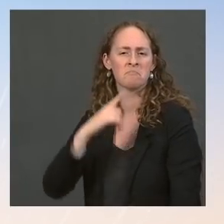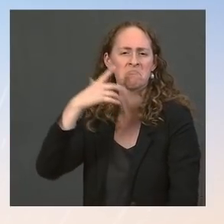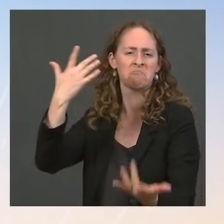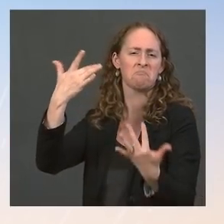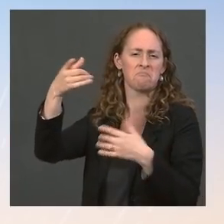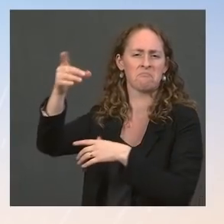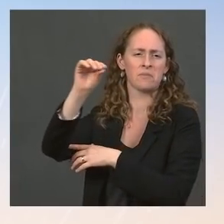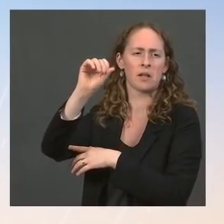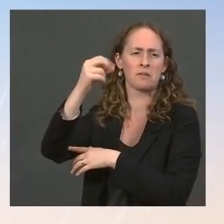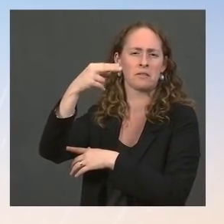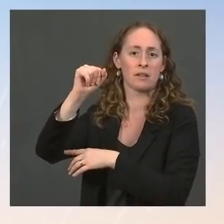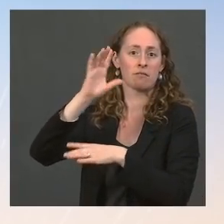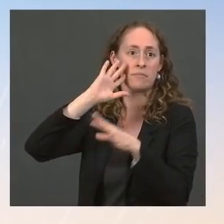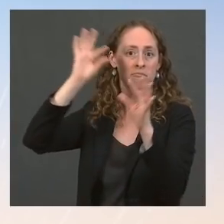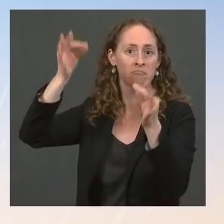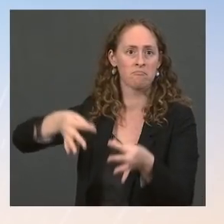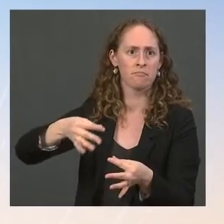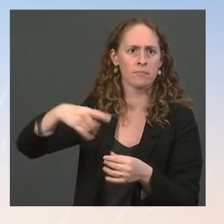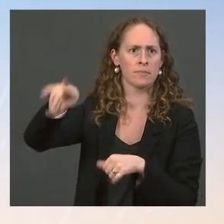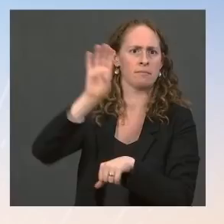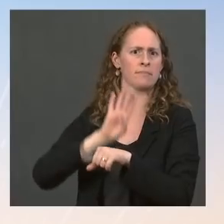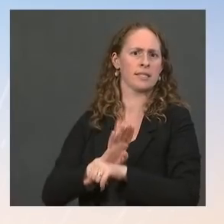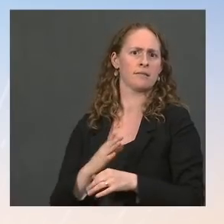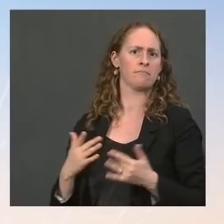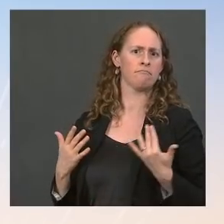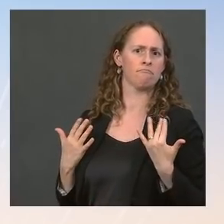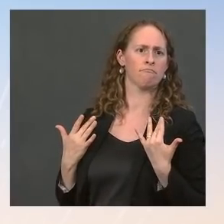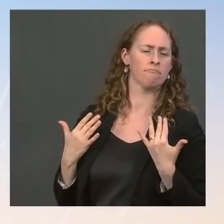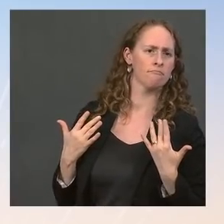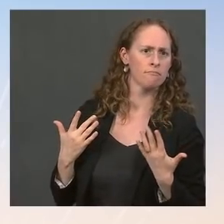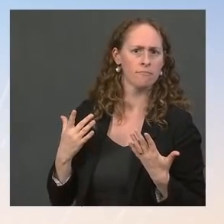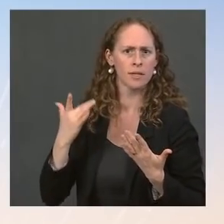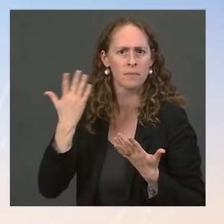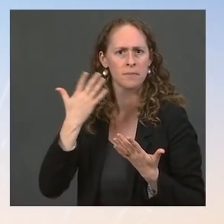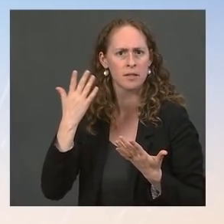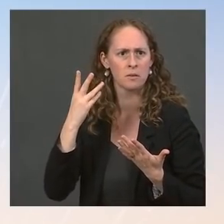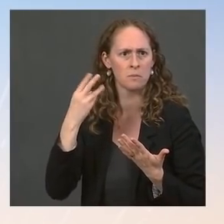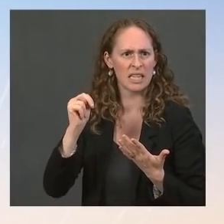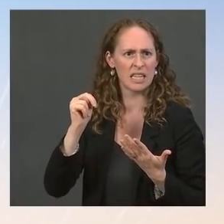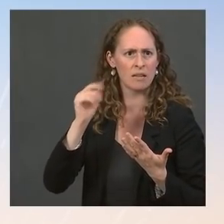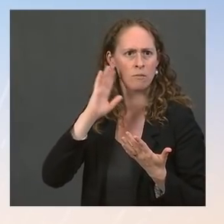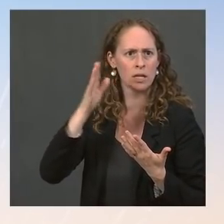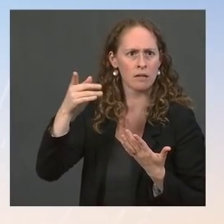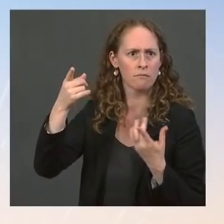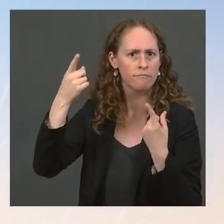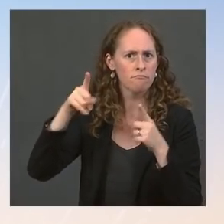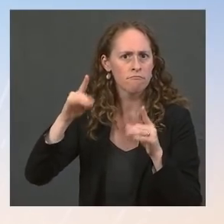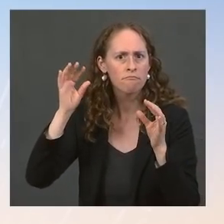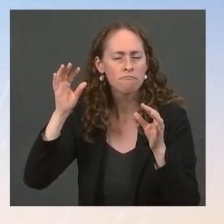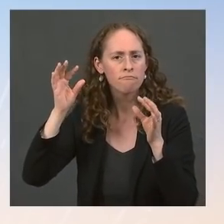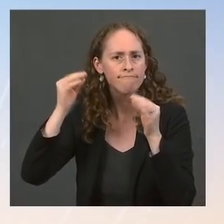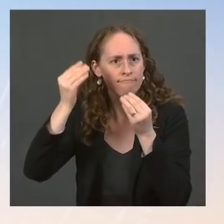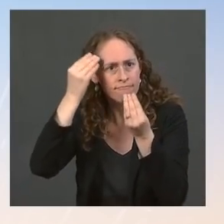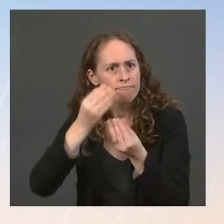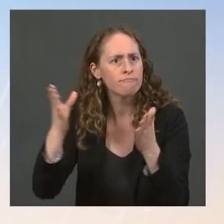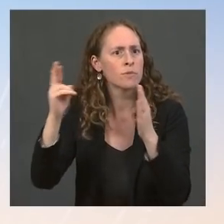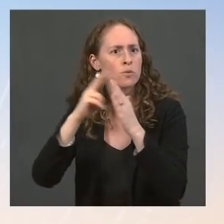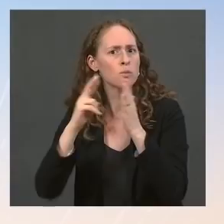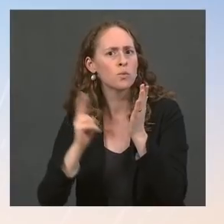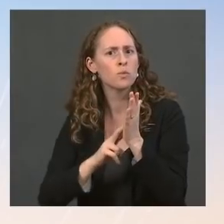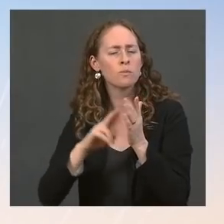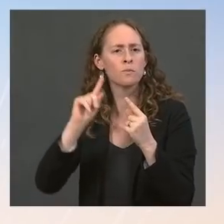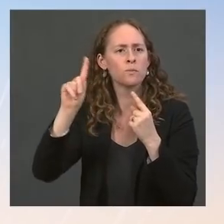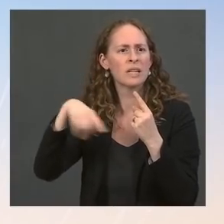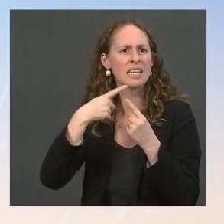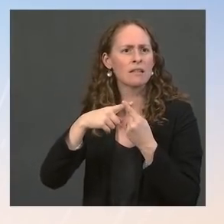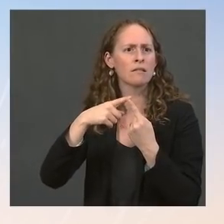are looking at this and wondering when they reasonably can expect that this rule will go into effect, should they interpret coming weeks as sometime